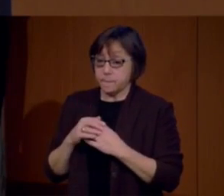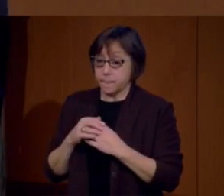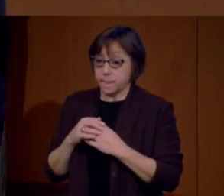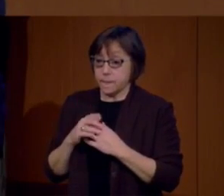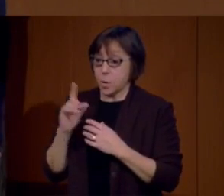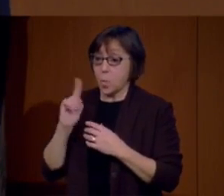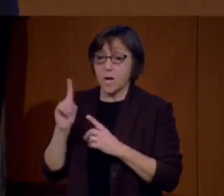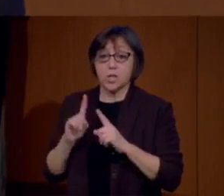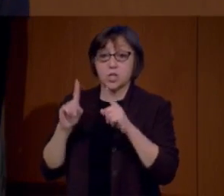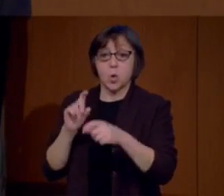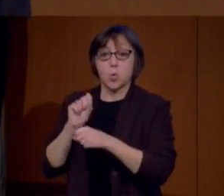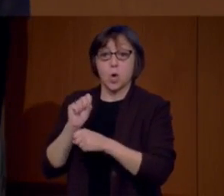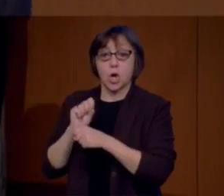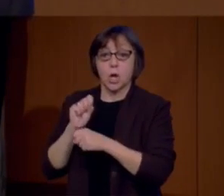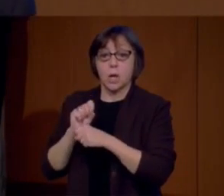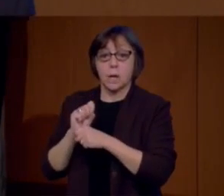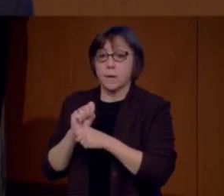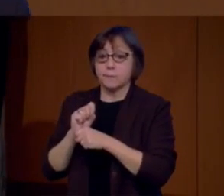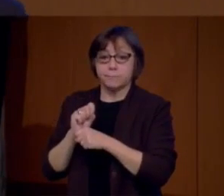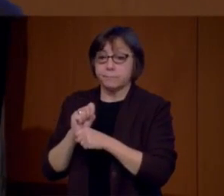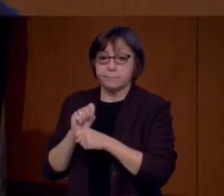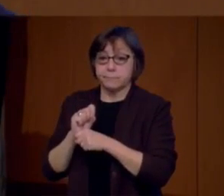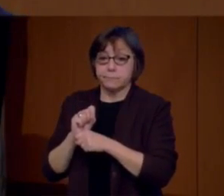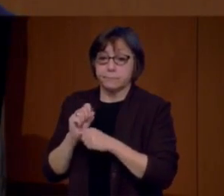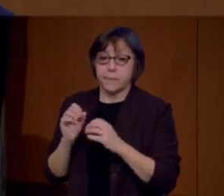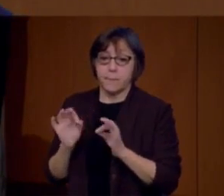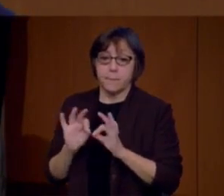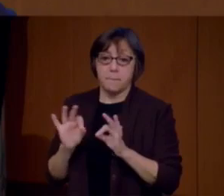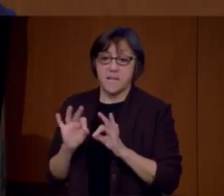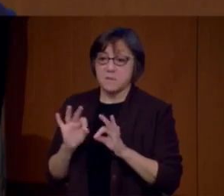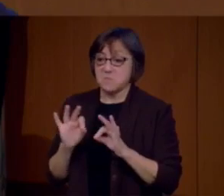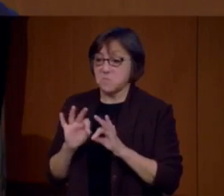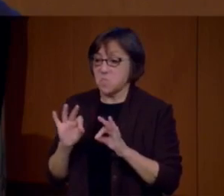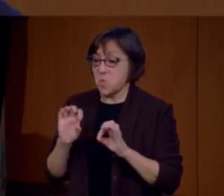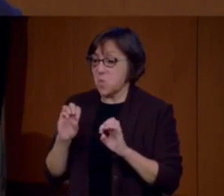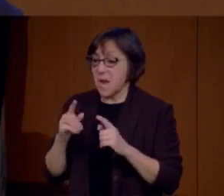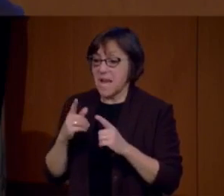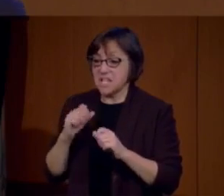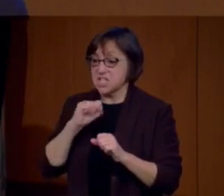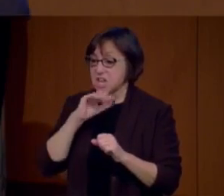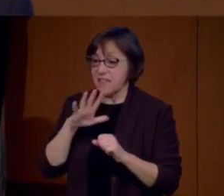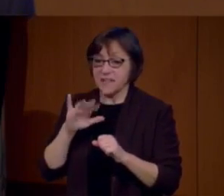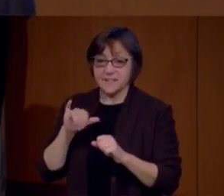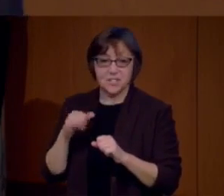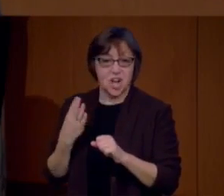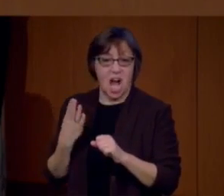Where'd she go to work? Sub-minimum wage job, dead-end job someplace,